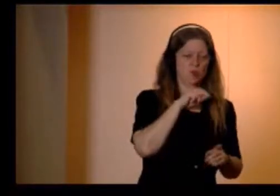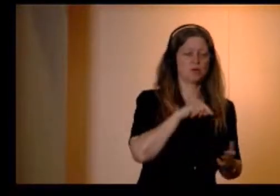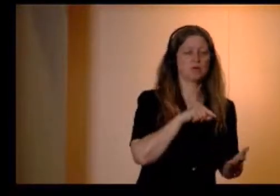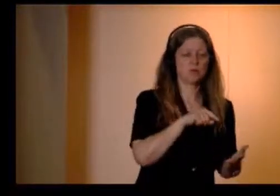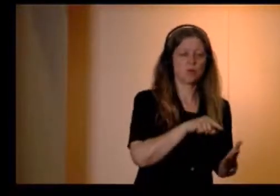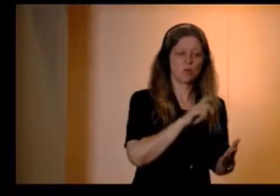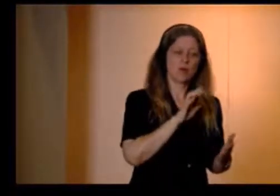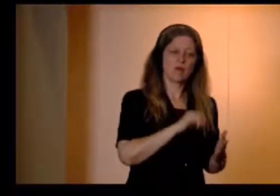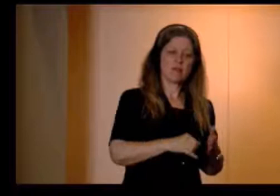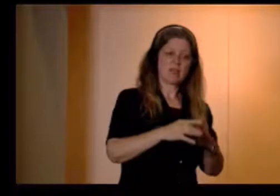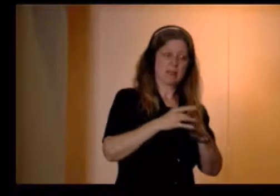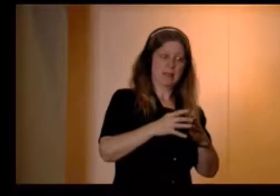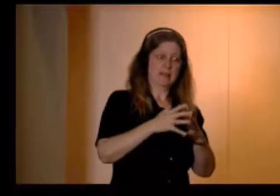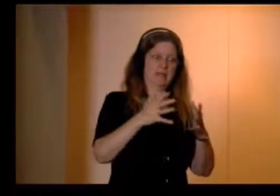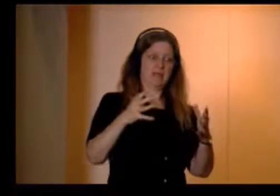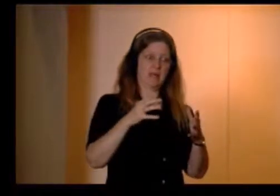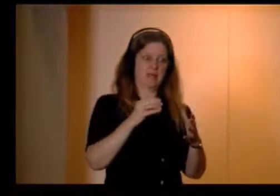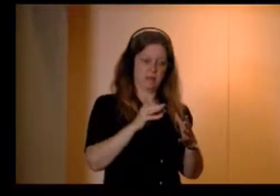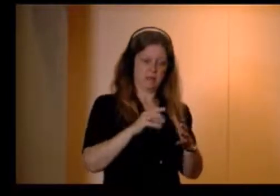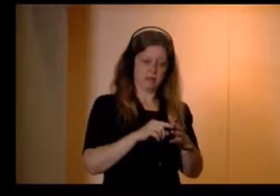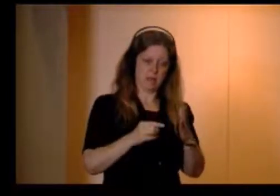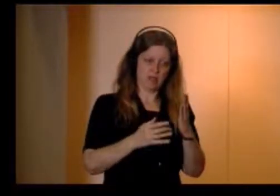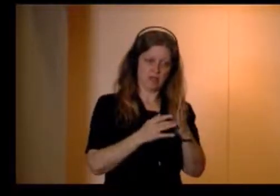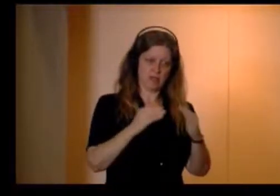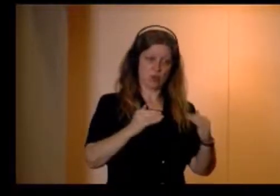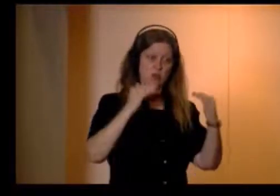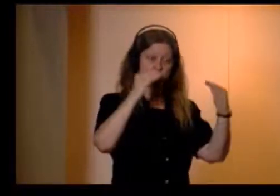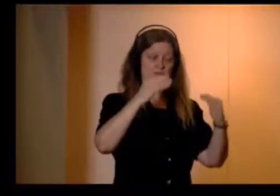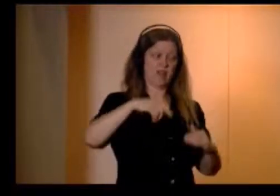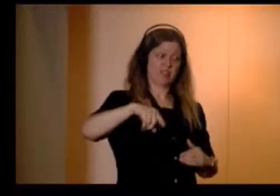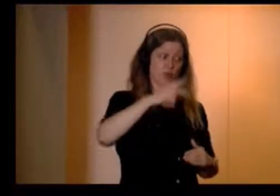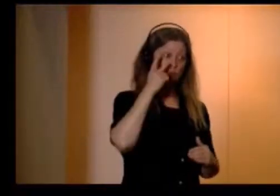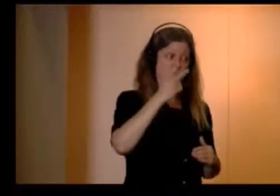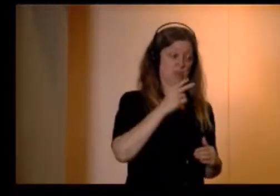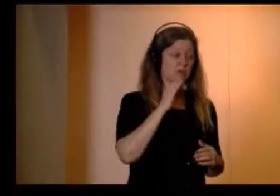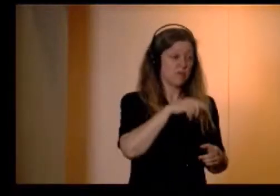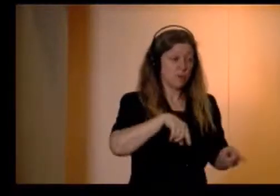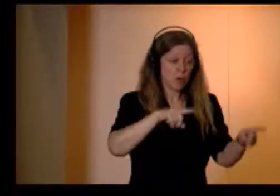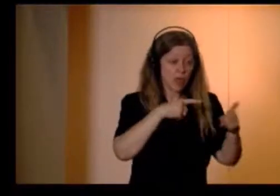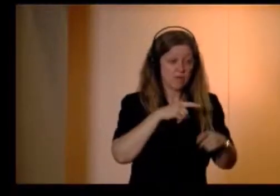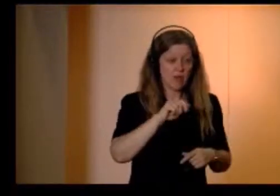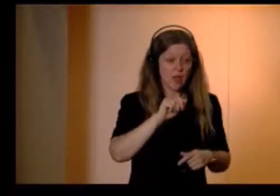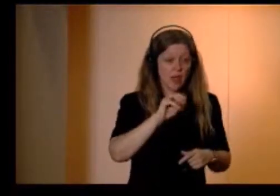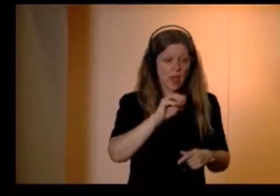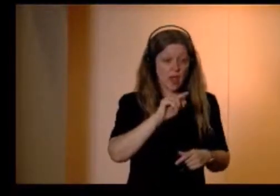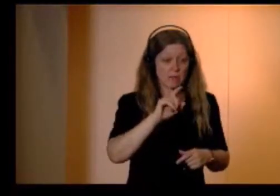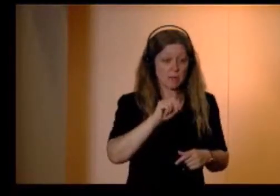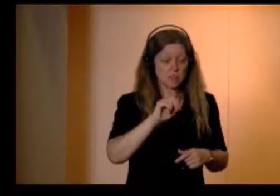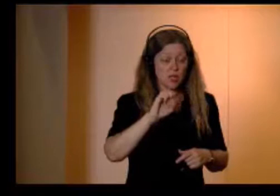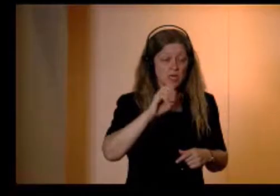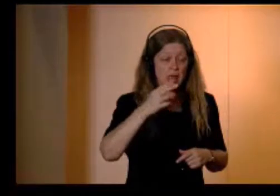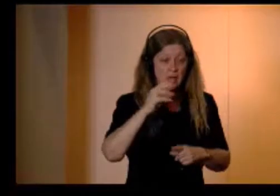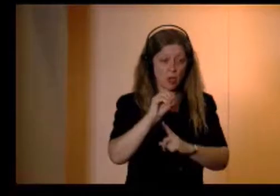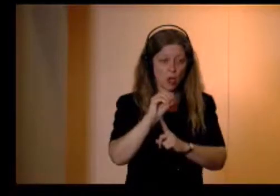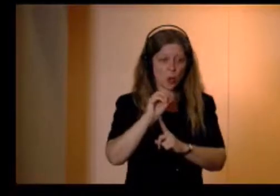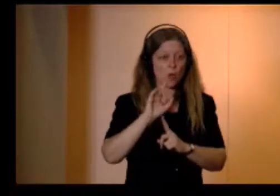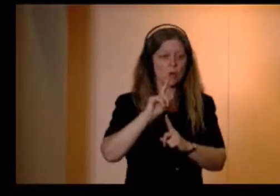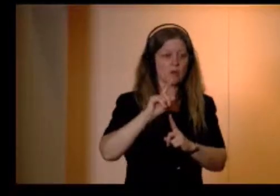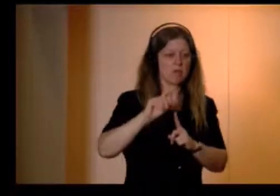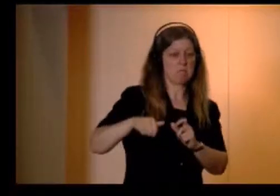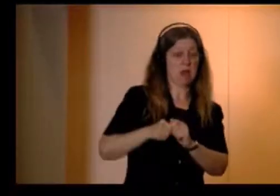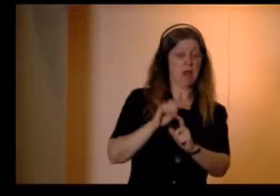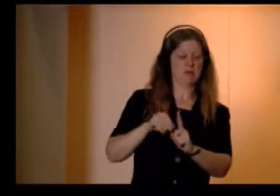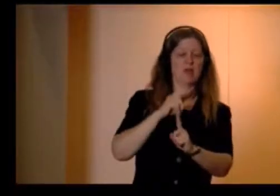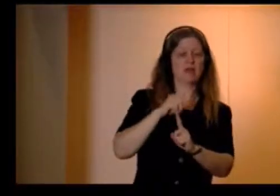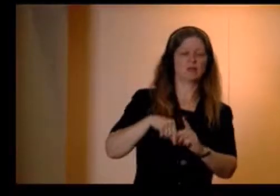see today. So if any of you have an Amazon Echo, that's all powered by kind of these deep learning algorithms. And you may not be that